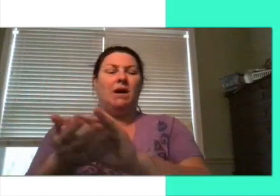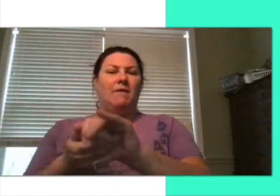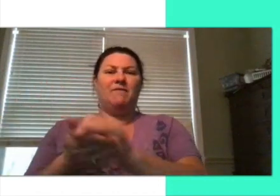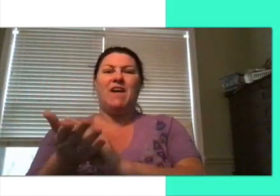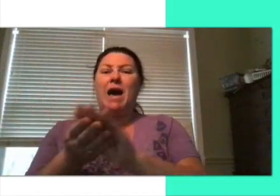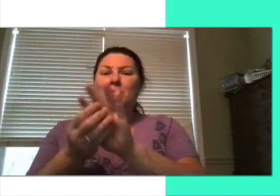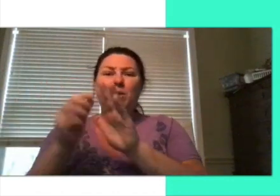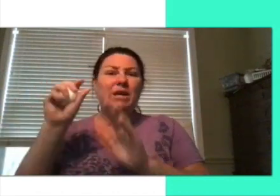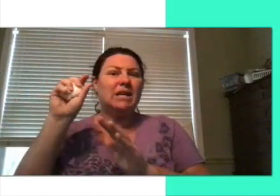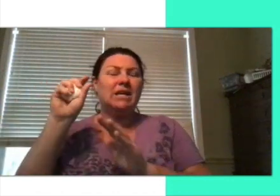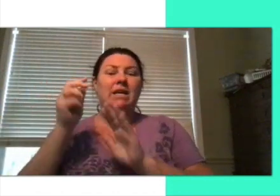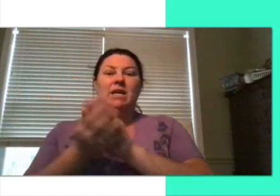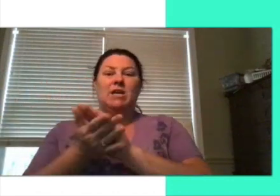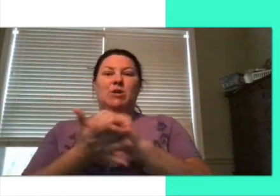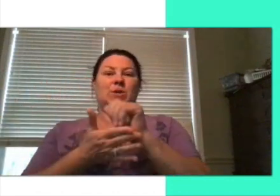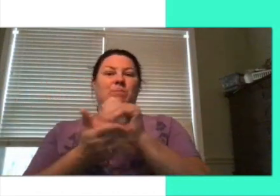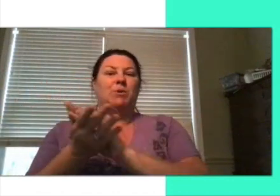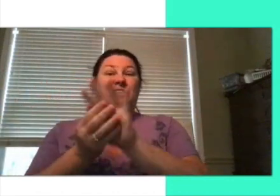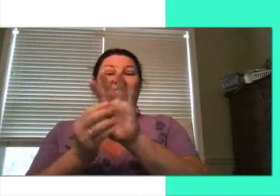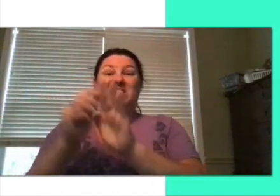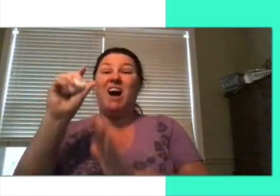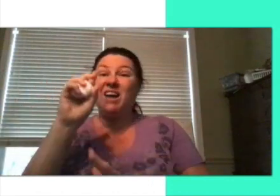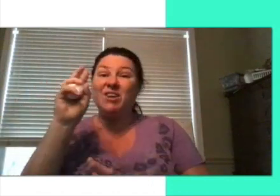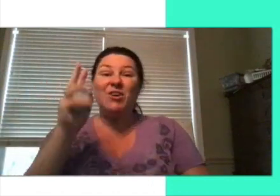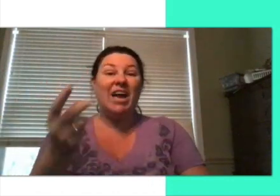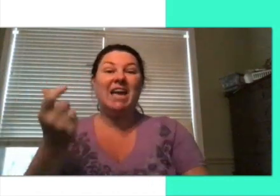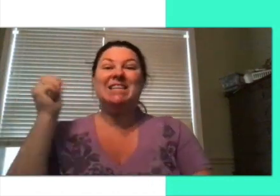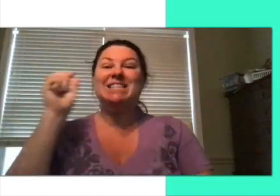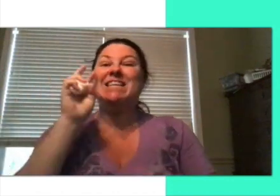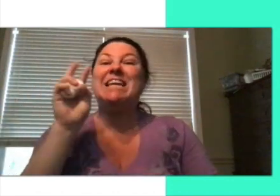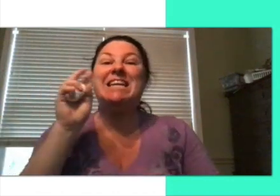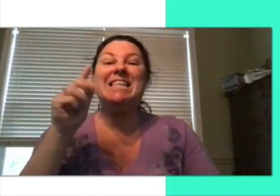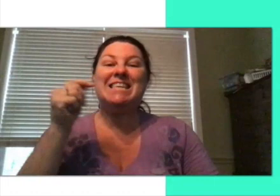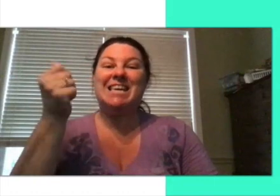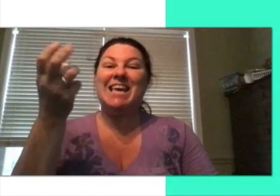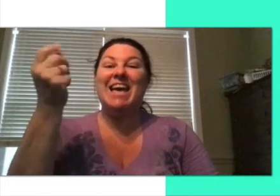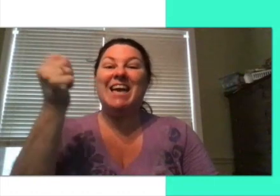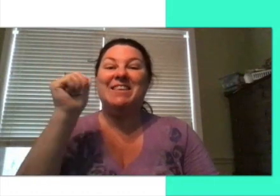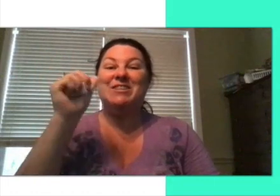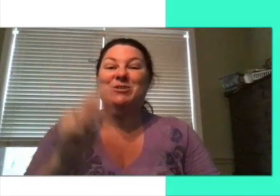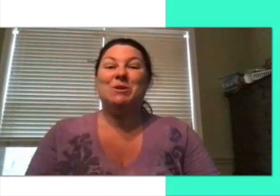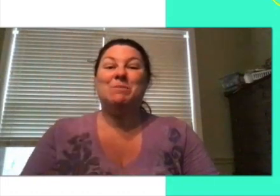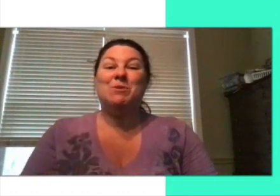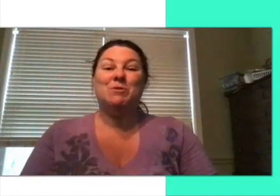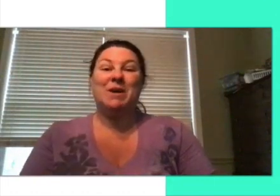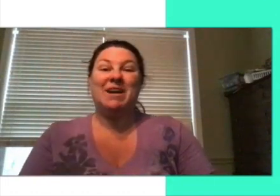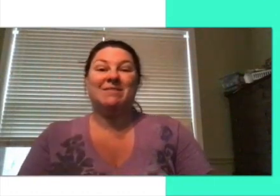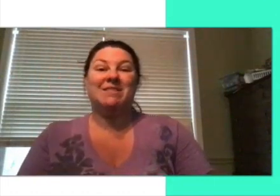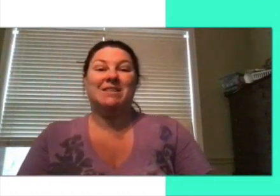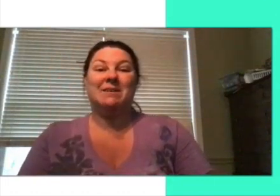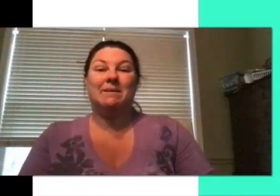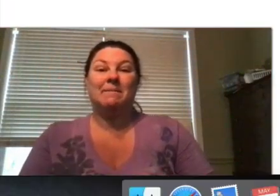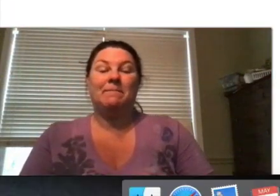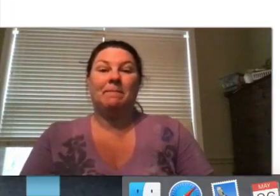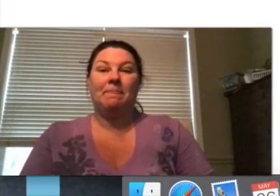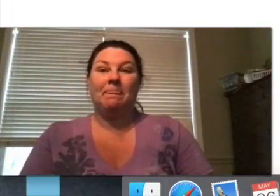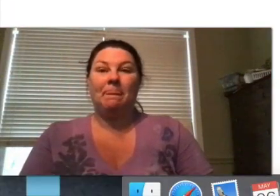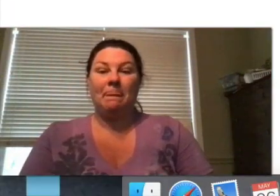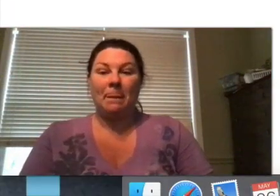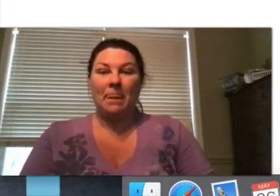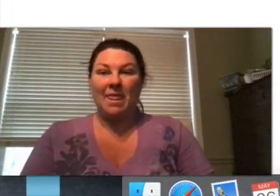bring fabric, you can put a sock in your hand, anything that you can move around.